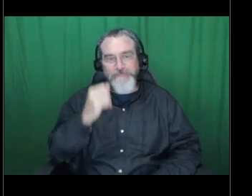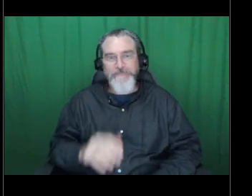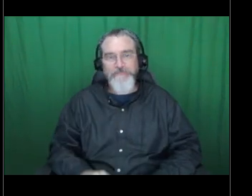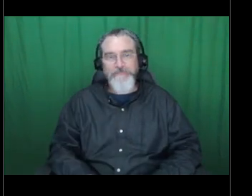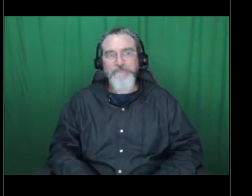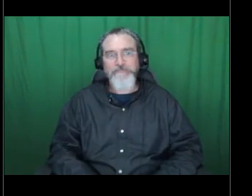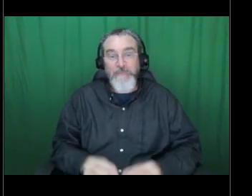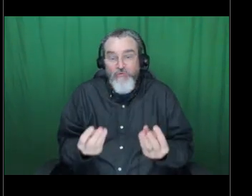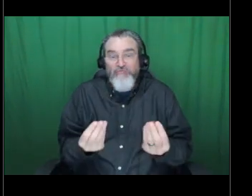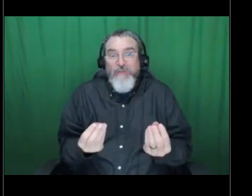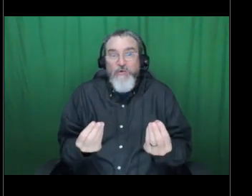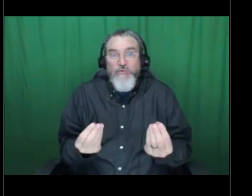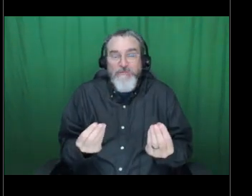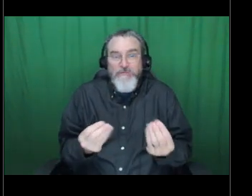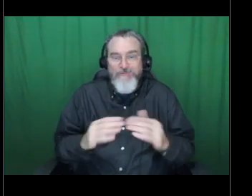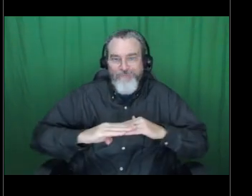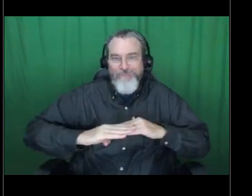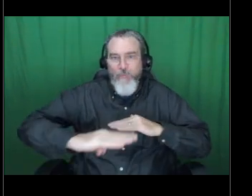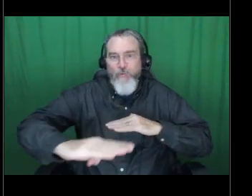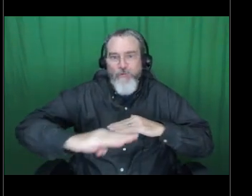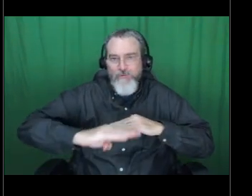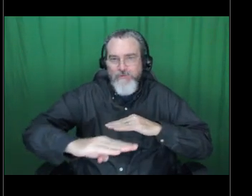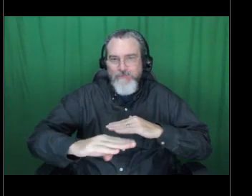Ground and floor surfaces.